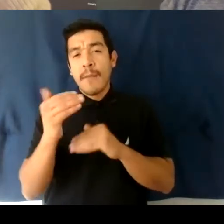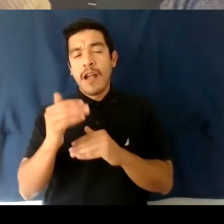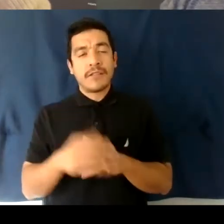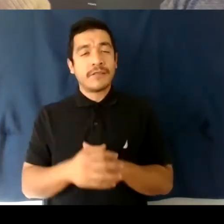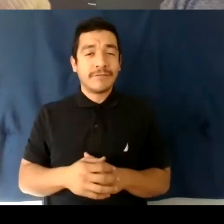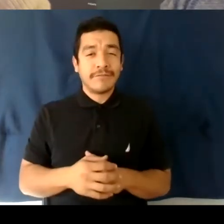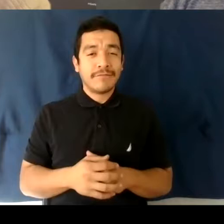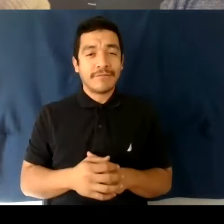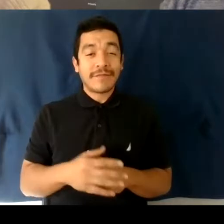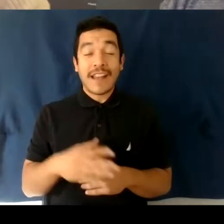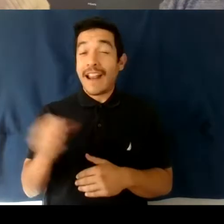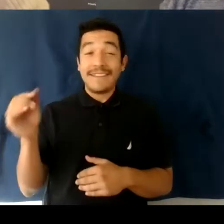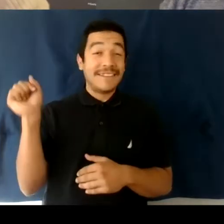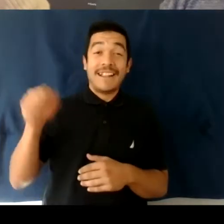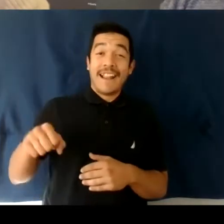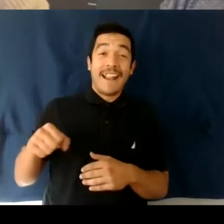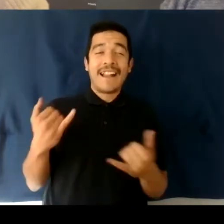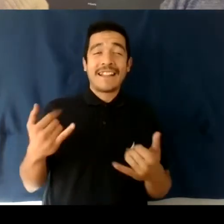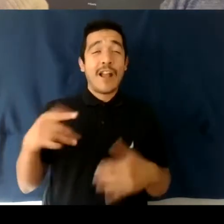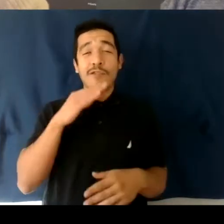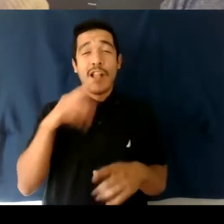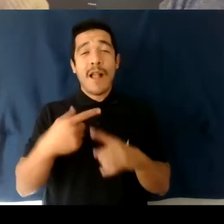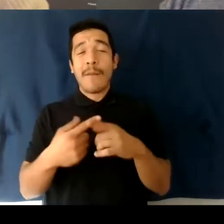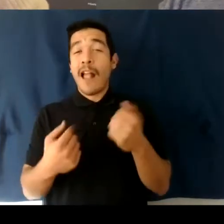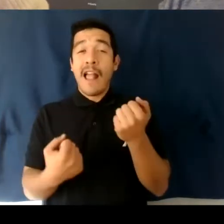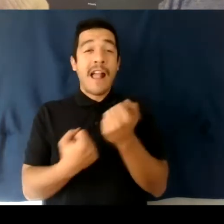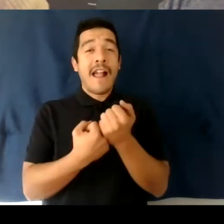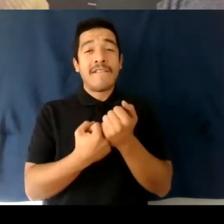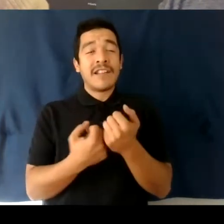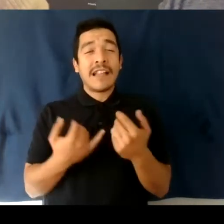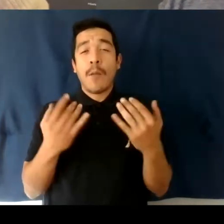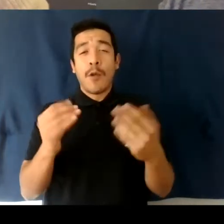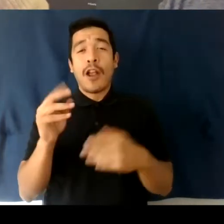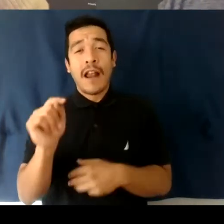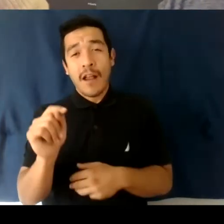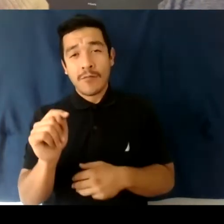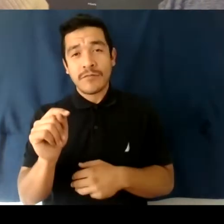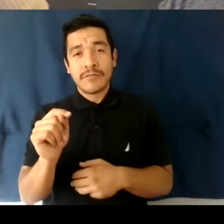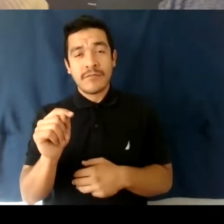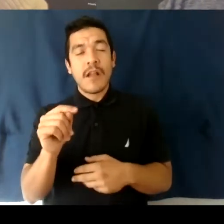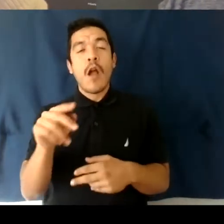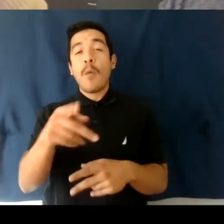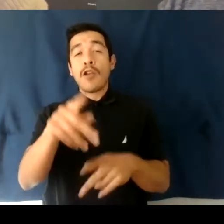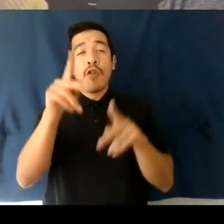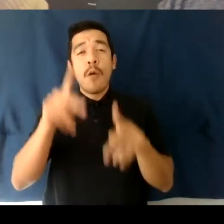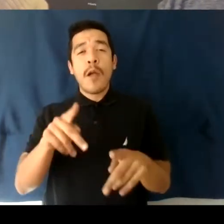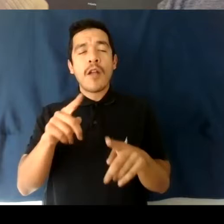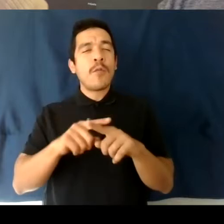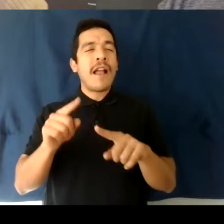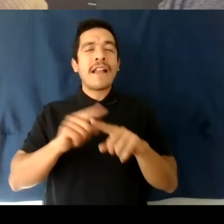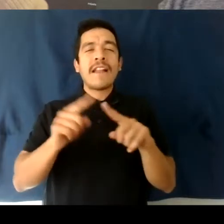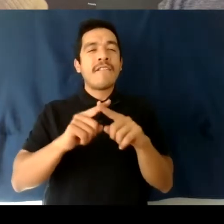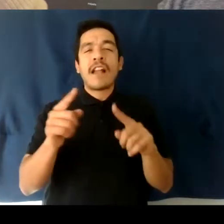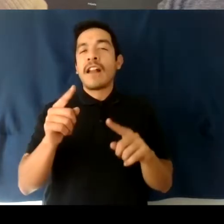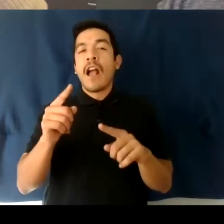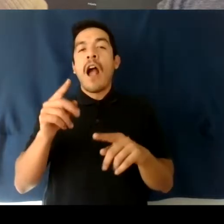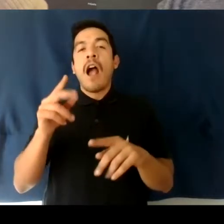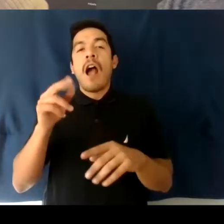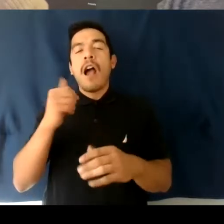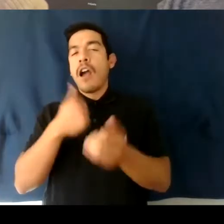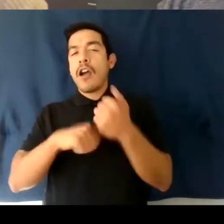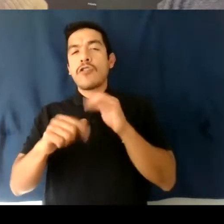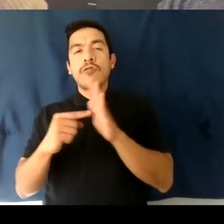yeah, today we're talking about advocacy burnout. When you're a person with multiple underrepresented identities, disability